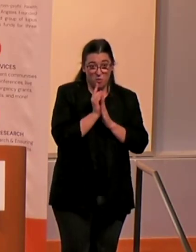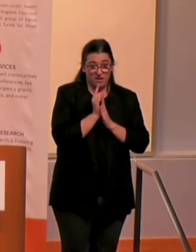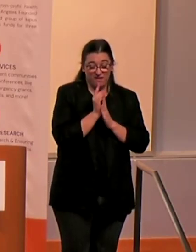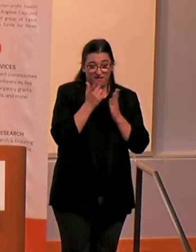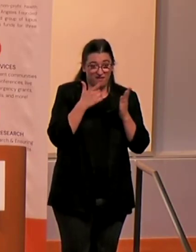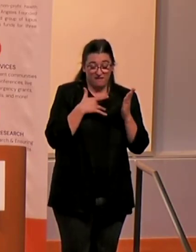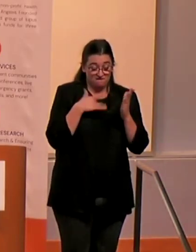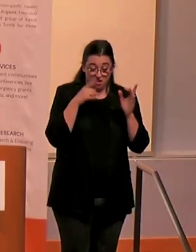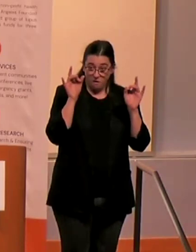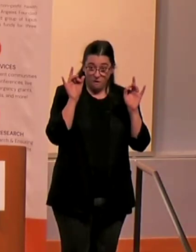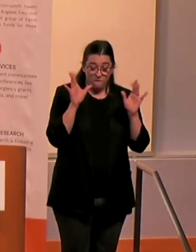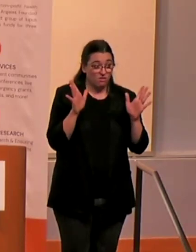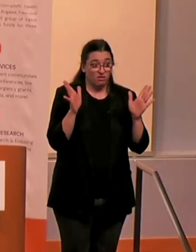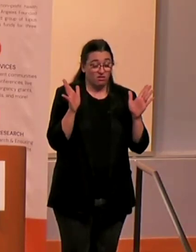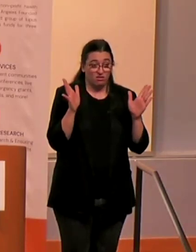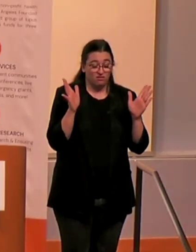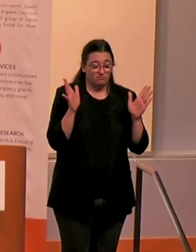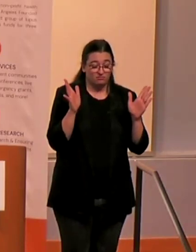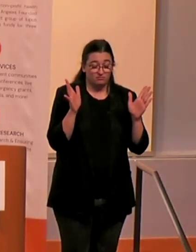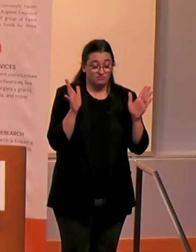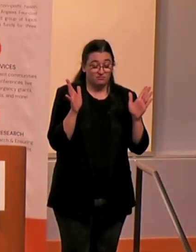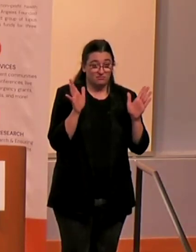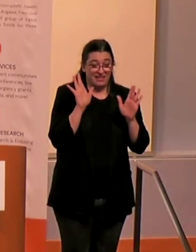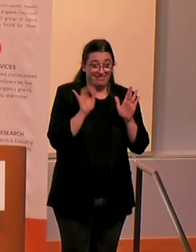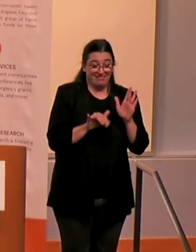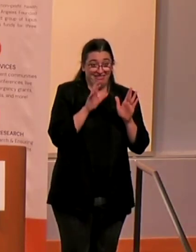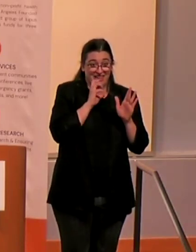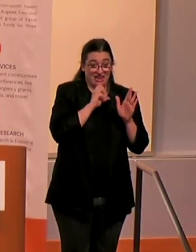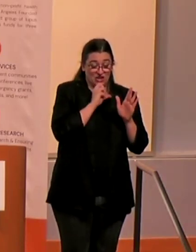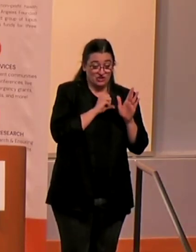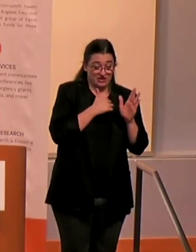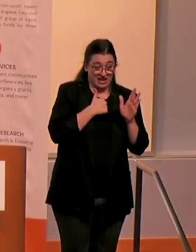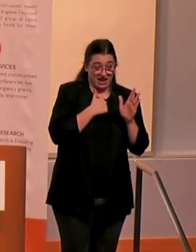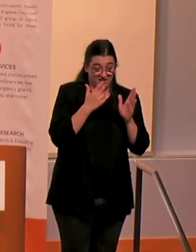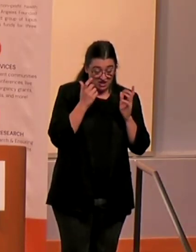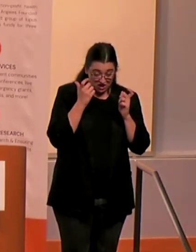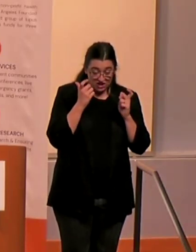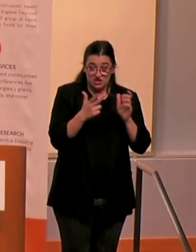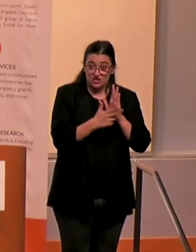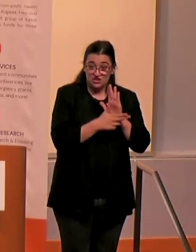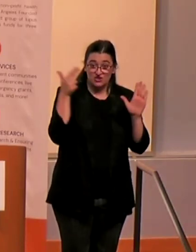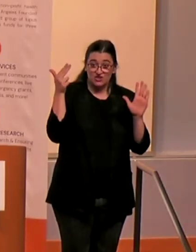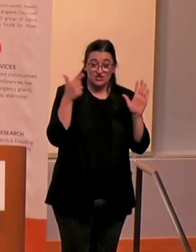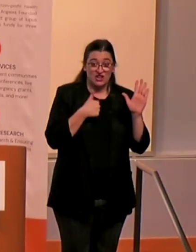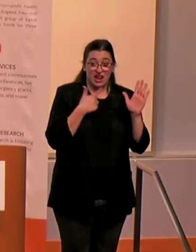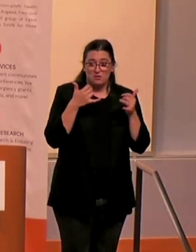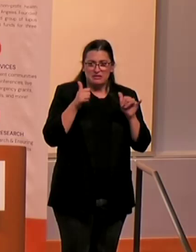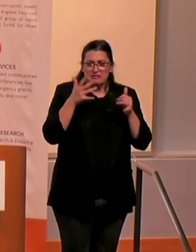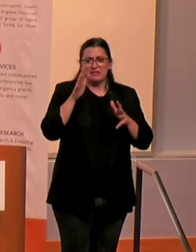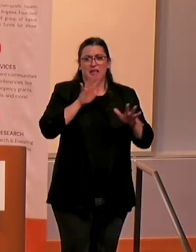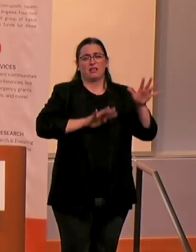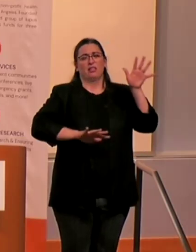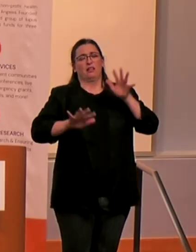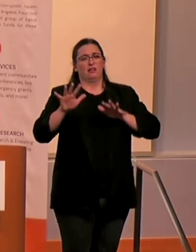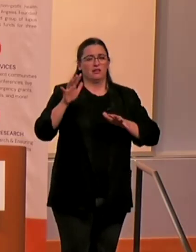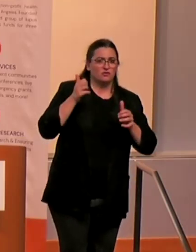felt awful to be that age and have had this diagnosis, because I was still trying to like come